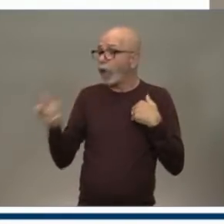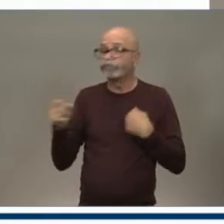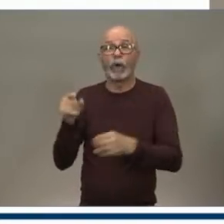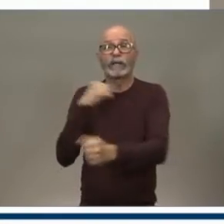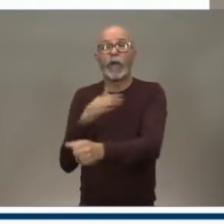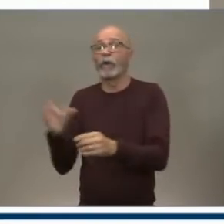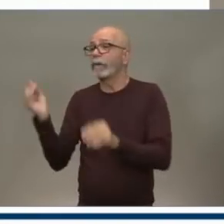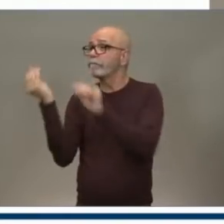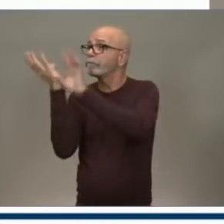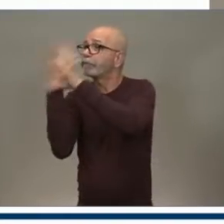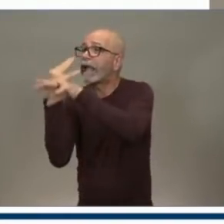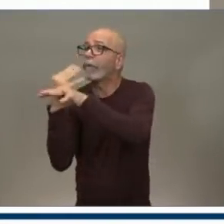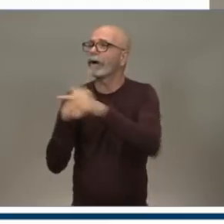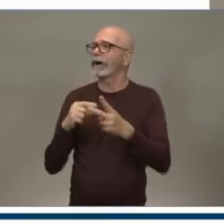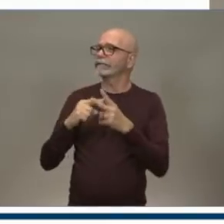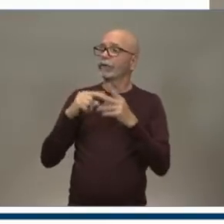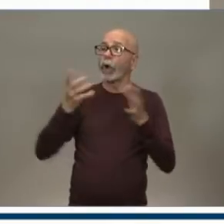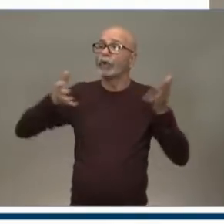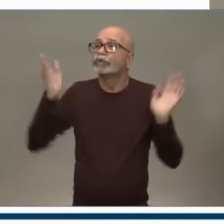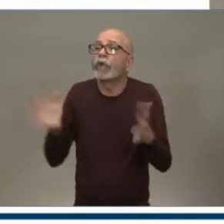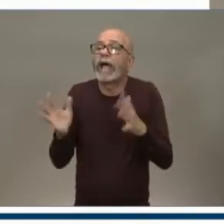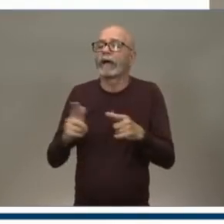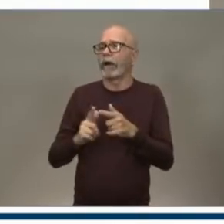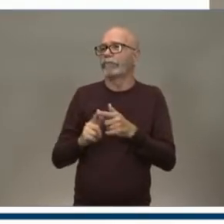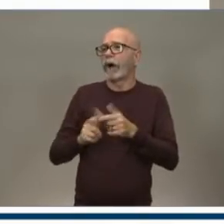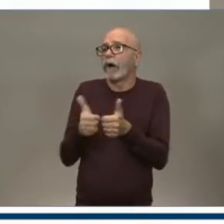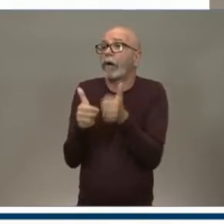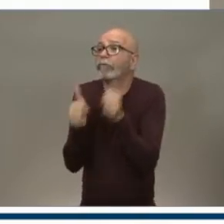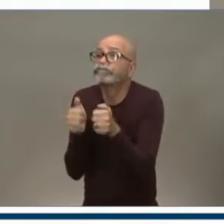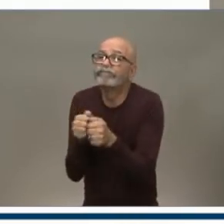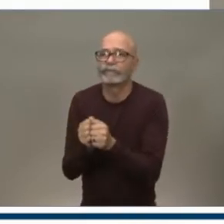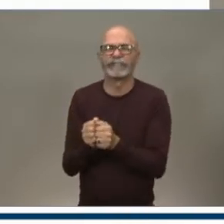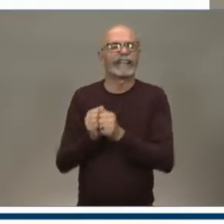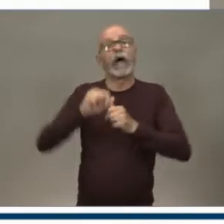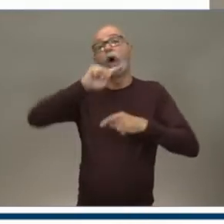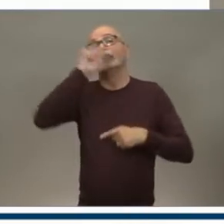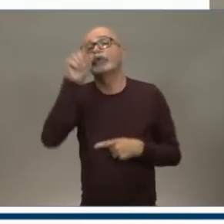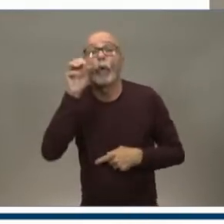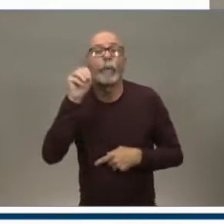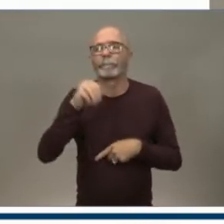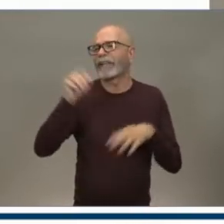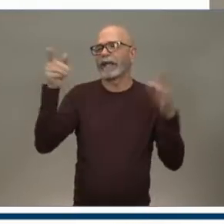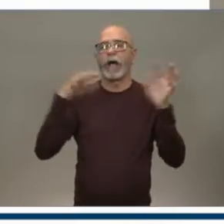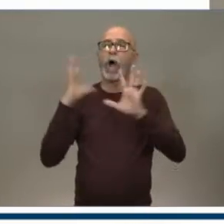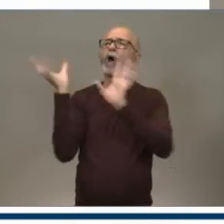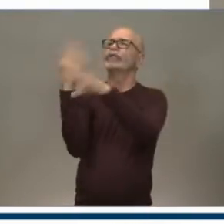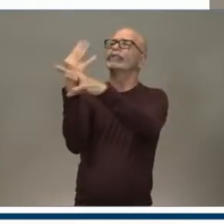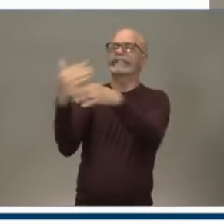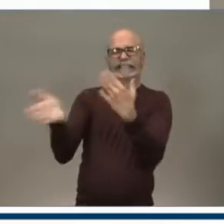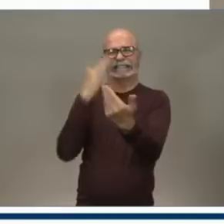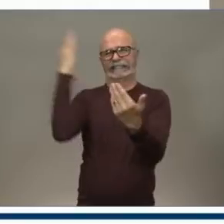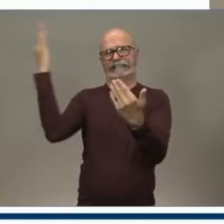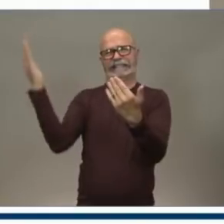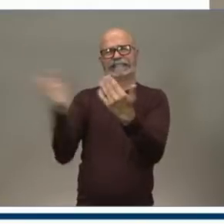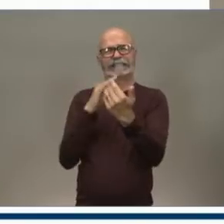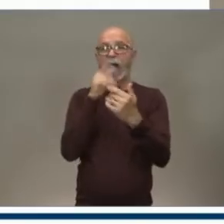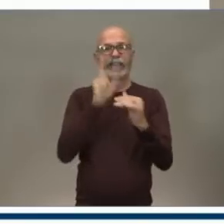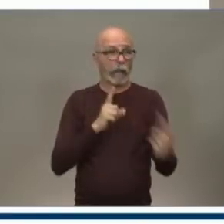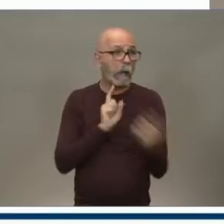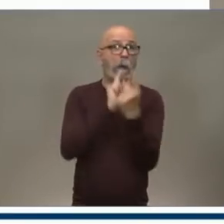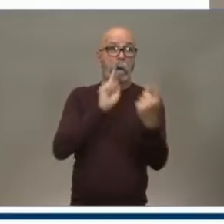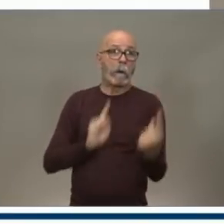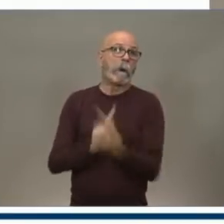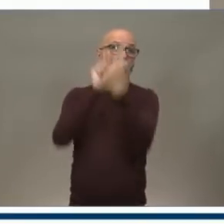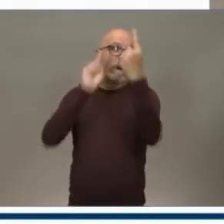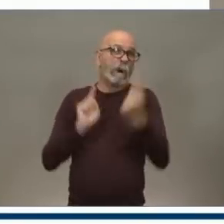There's lots of ways that you can get together virtually. We ask you to use those. If you're feeling unwell, even though it may be mildly unwell,